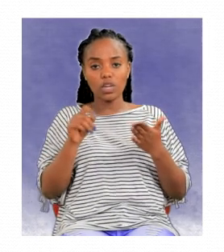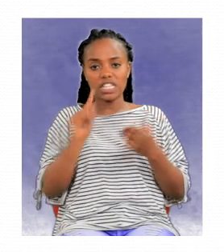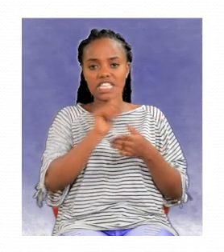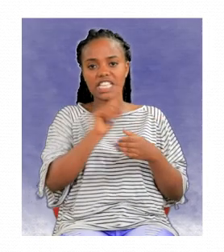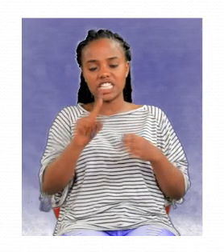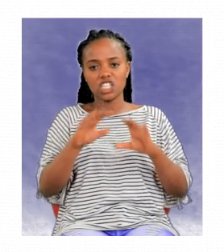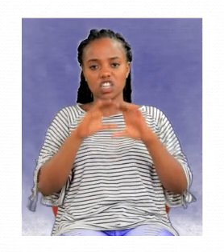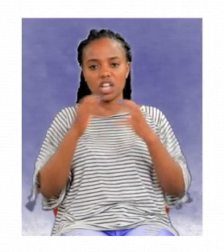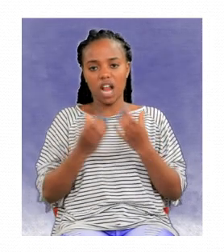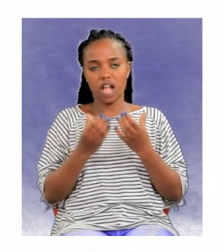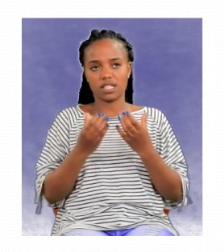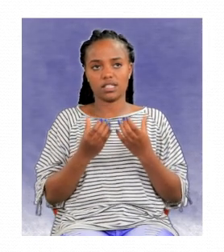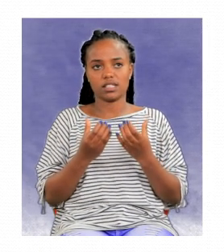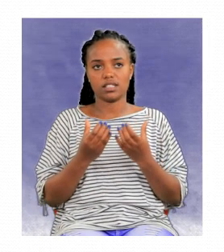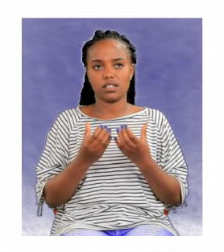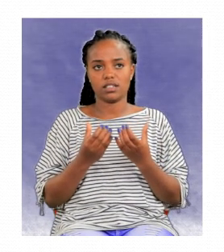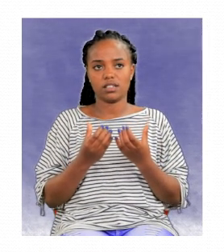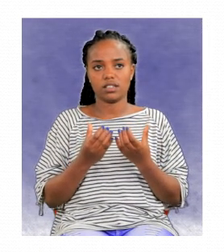class,